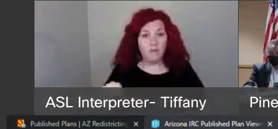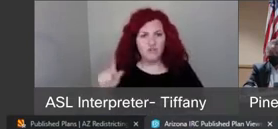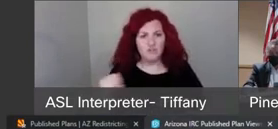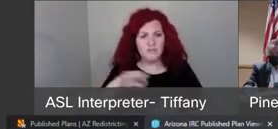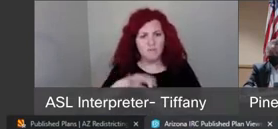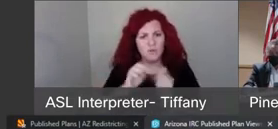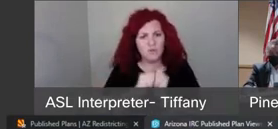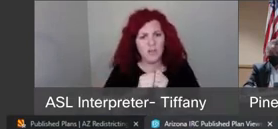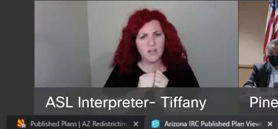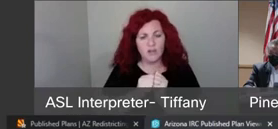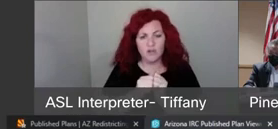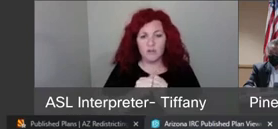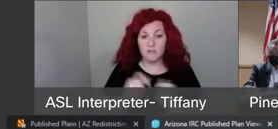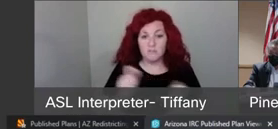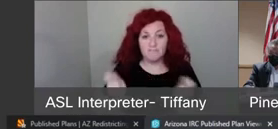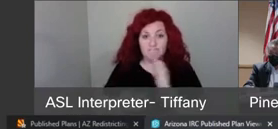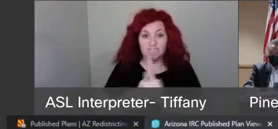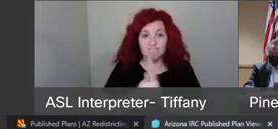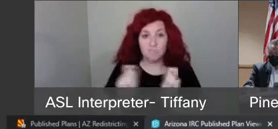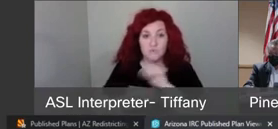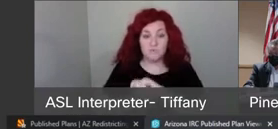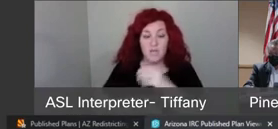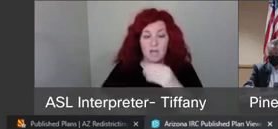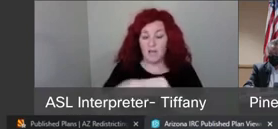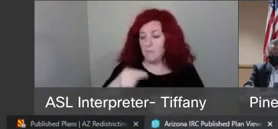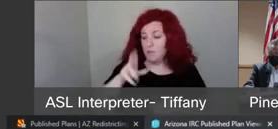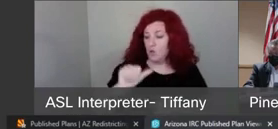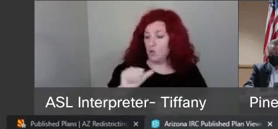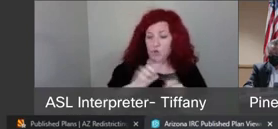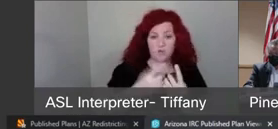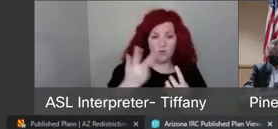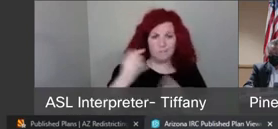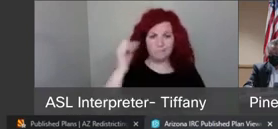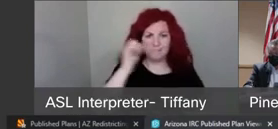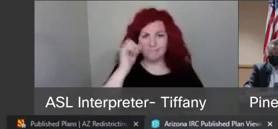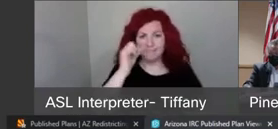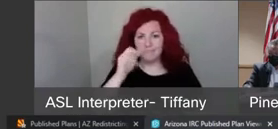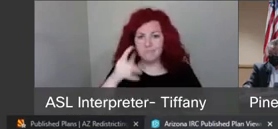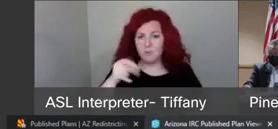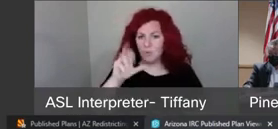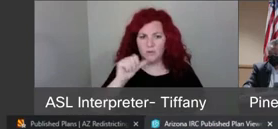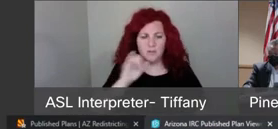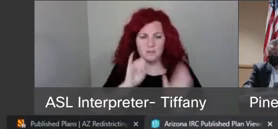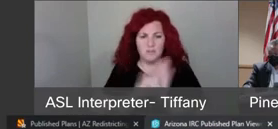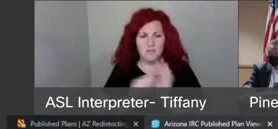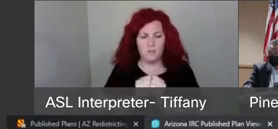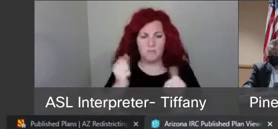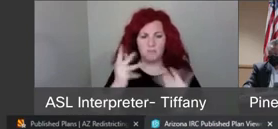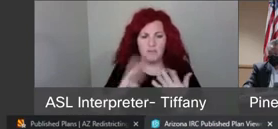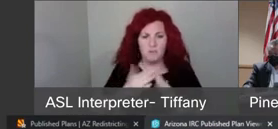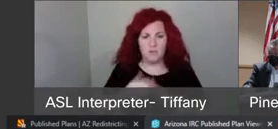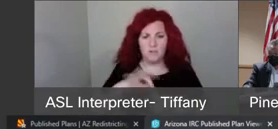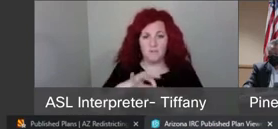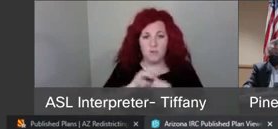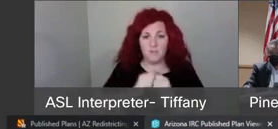that the provisions that have been made to add Peoria to District 3 is obscene. Peoria doesn't identify with a lot of the communities that vote